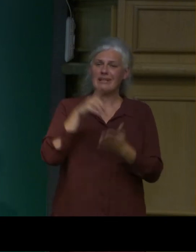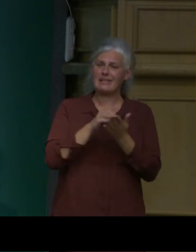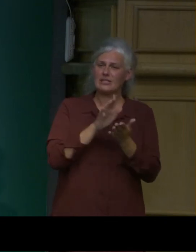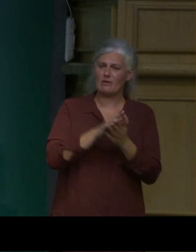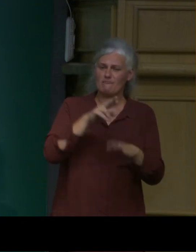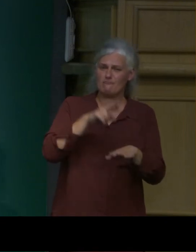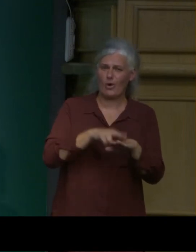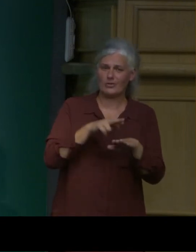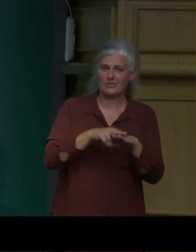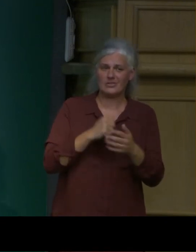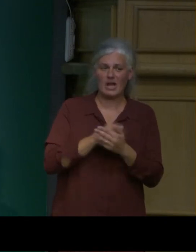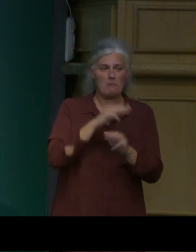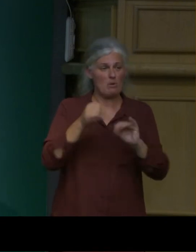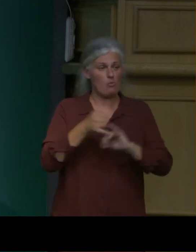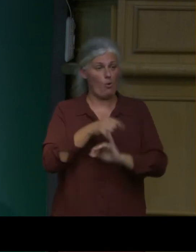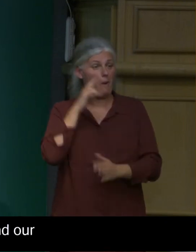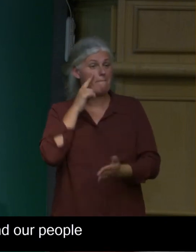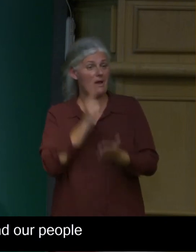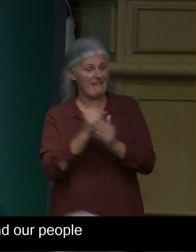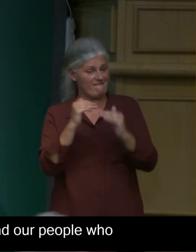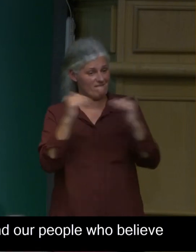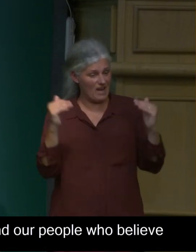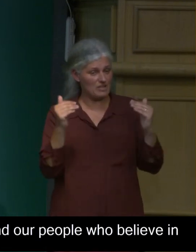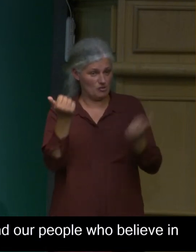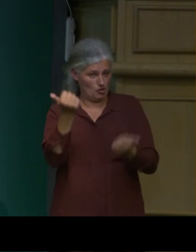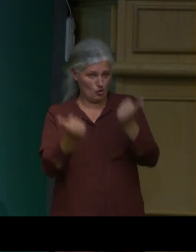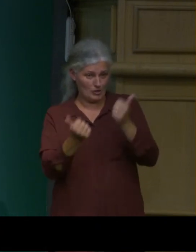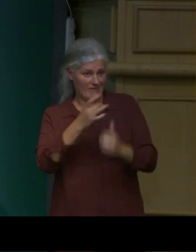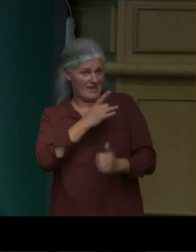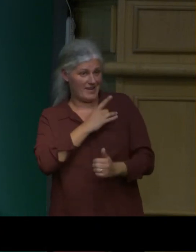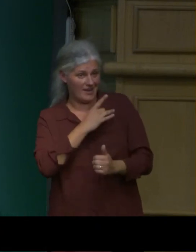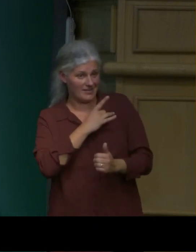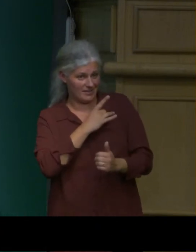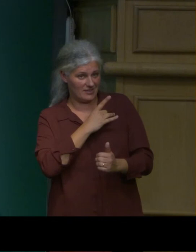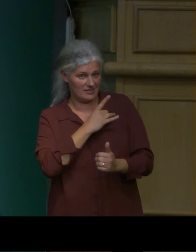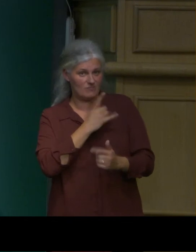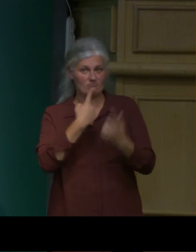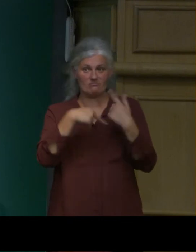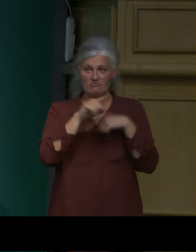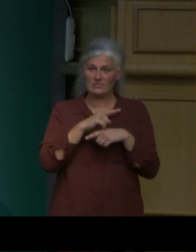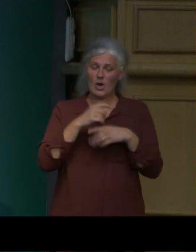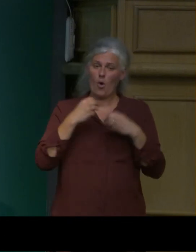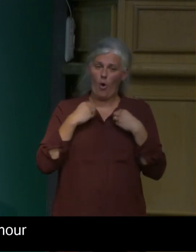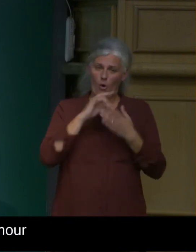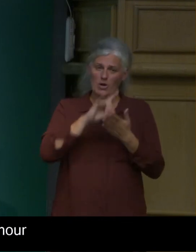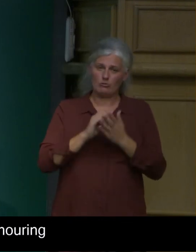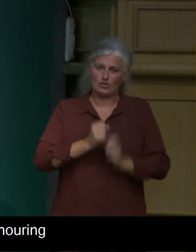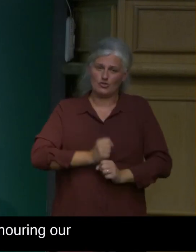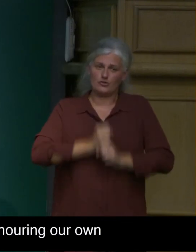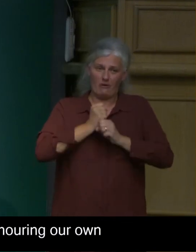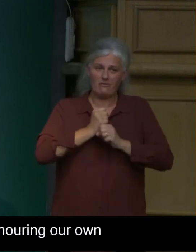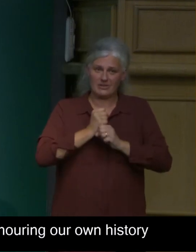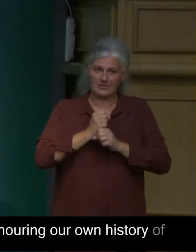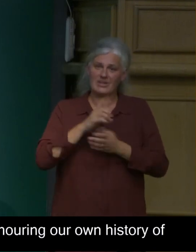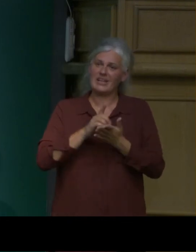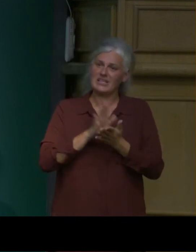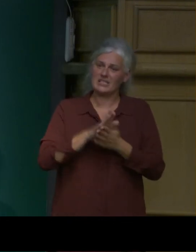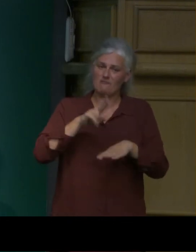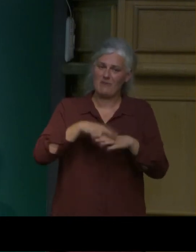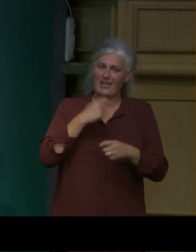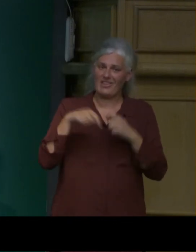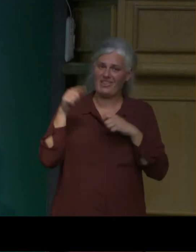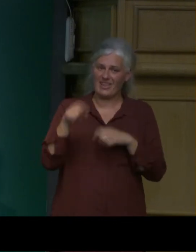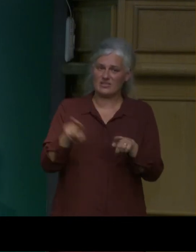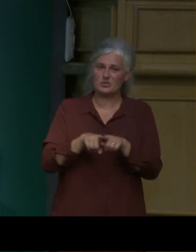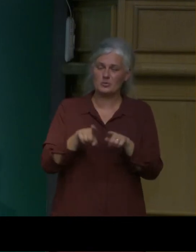better and are people who Believe In fairness and Justice and kindness in honoring our own history of suffering deserve better than that as